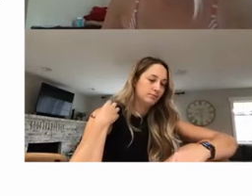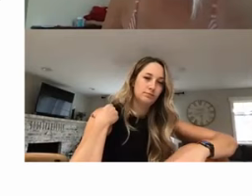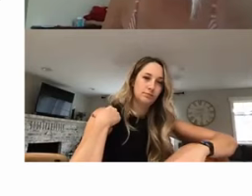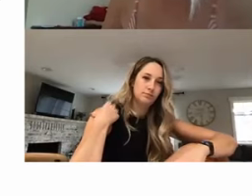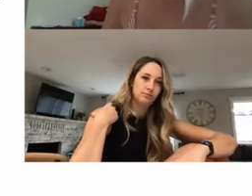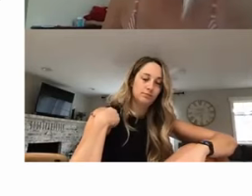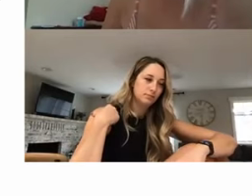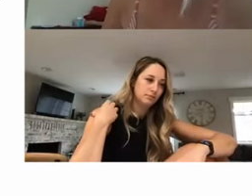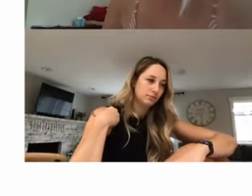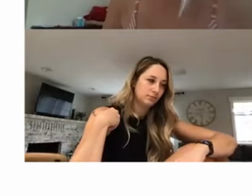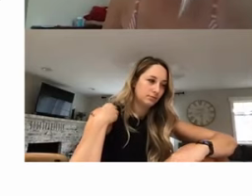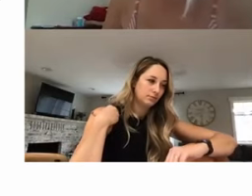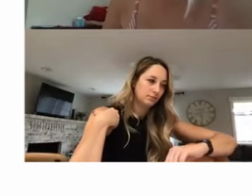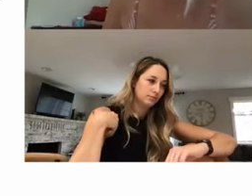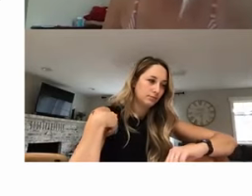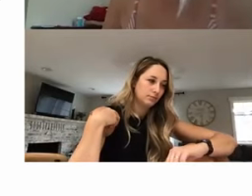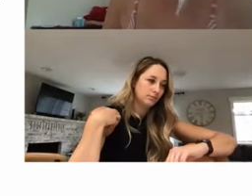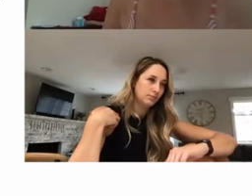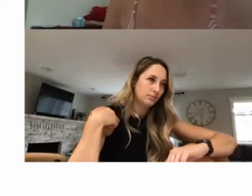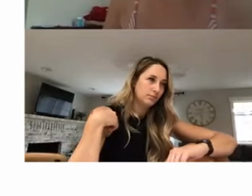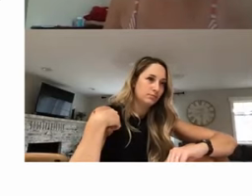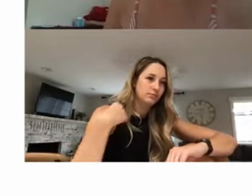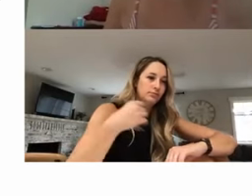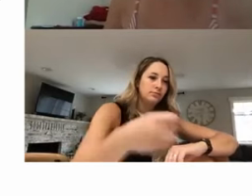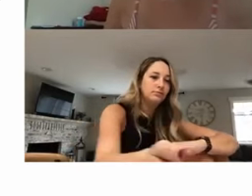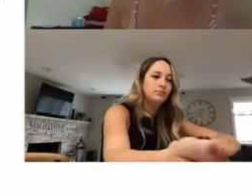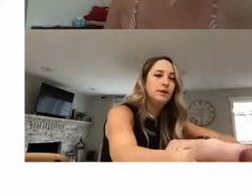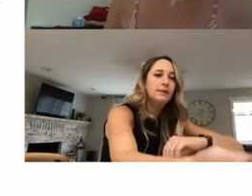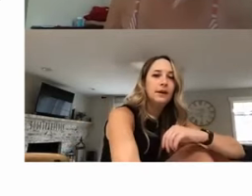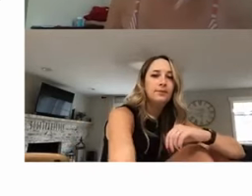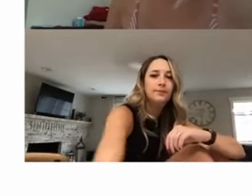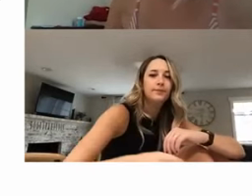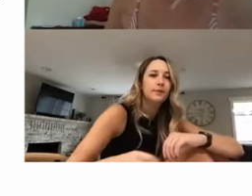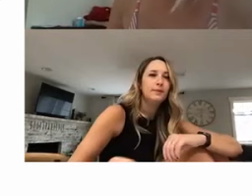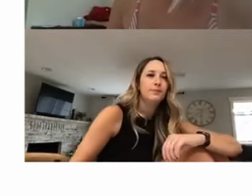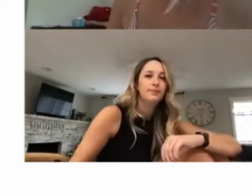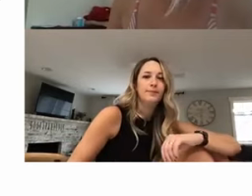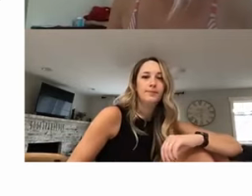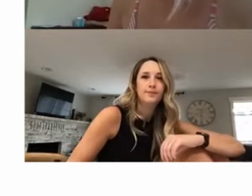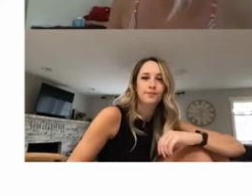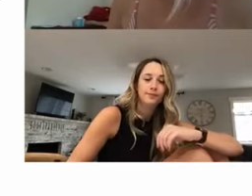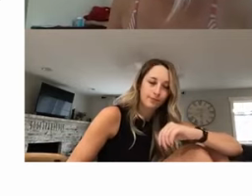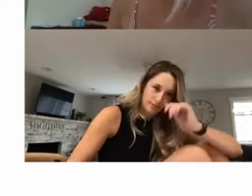of repetitive patterns of sequences of nucleotides that for the longest time they felt didn't have any significant